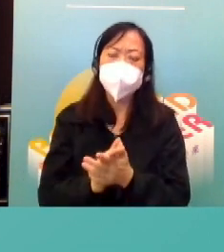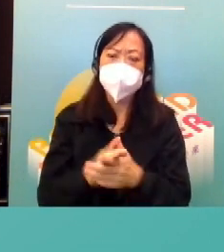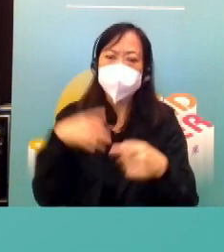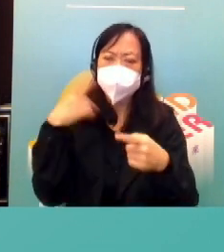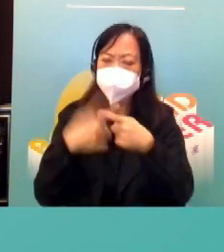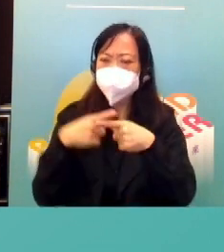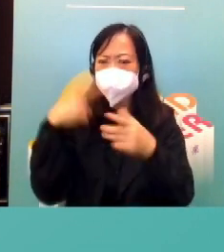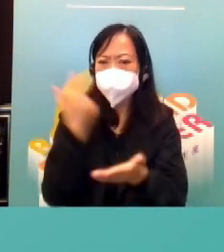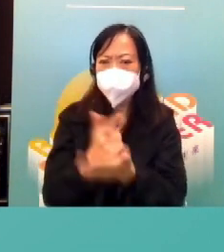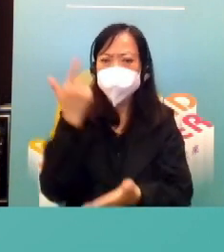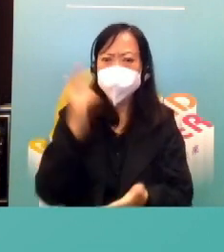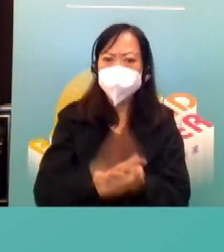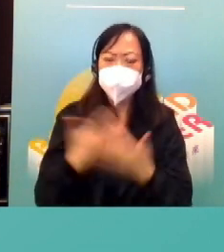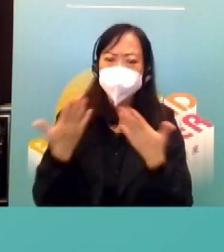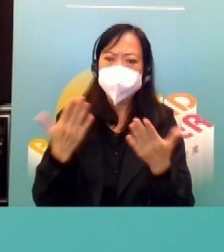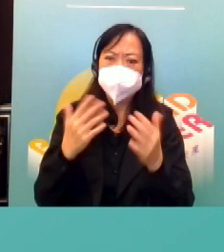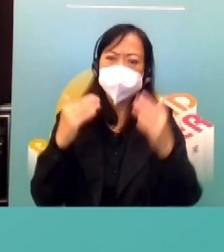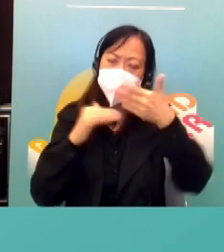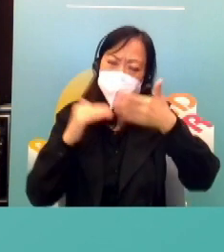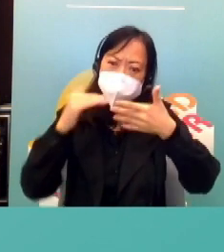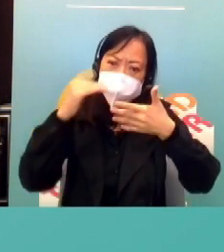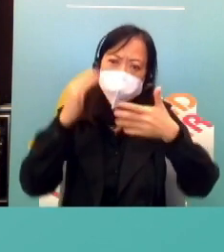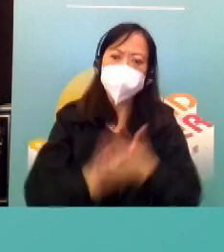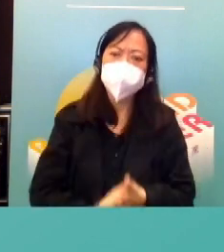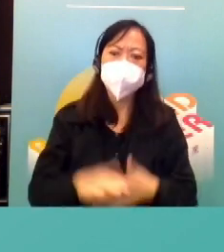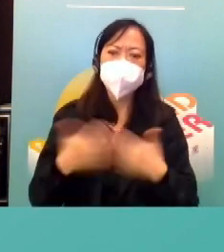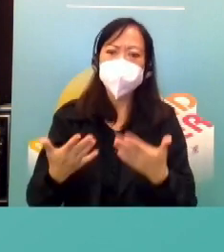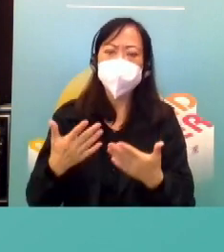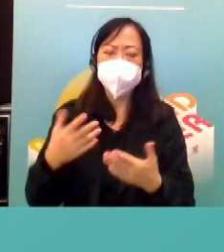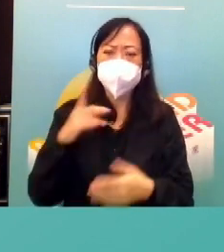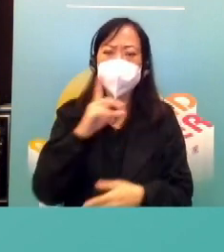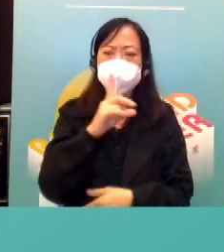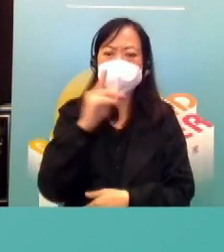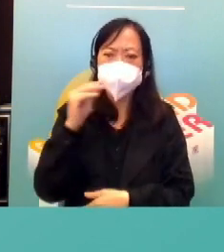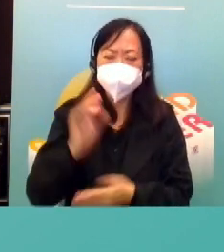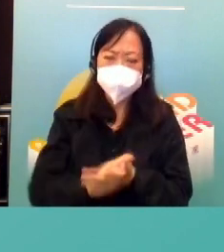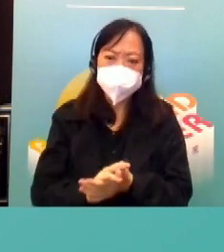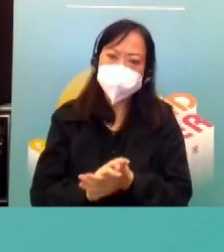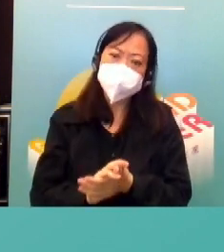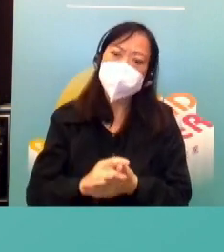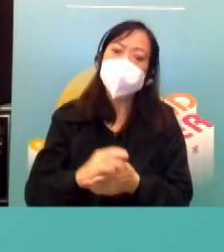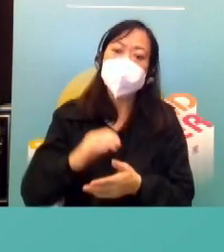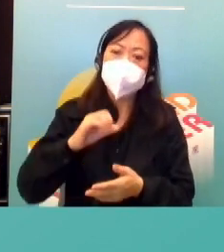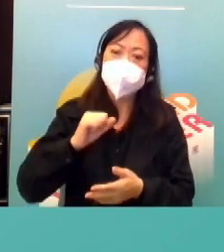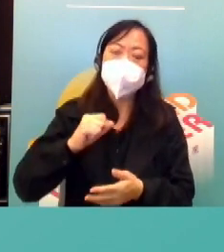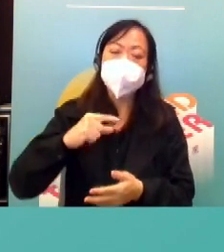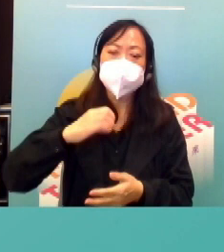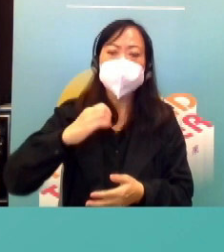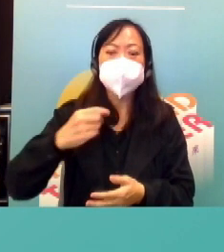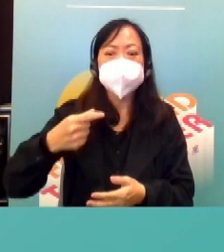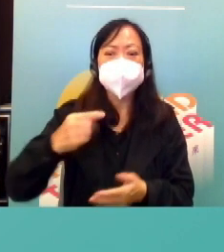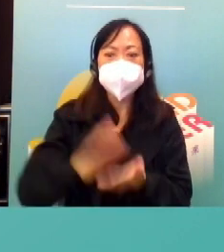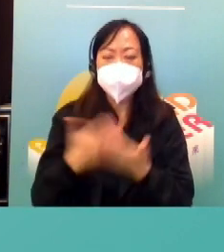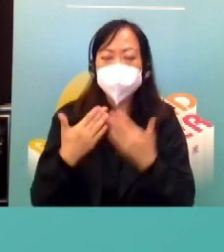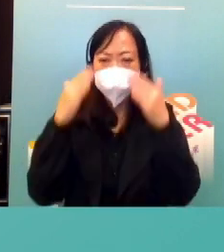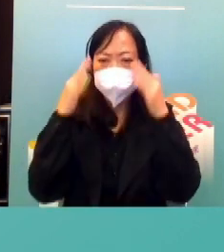construct. So out of the 17 SDGs, we have really focused on 6 in this